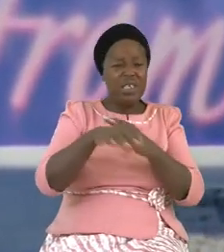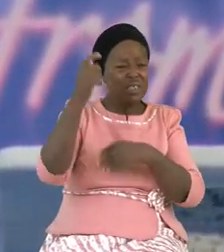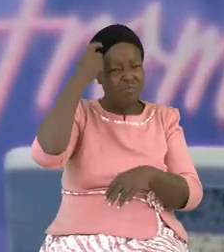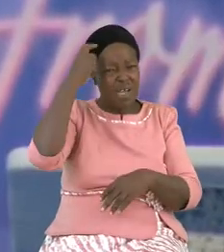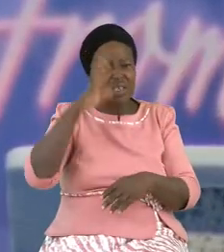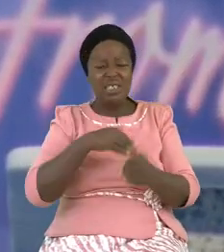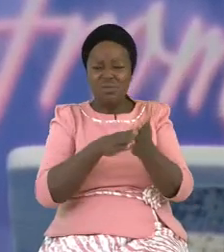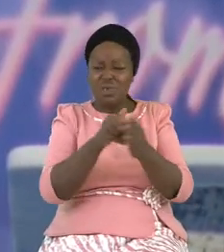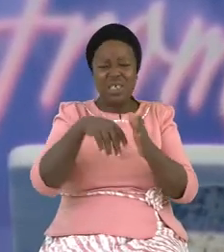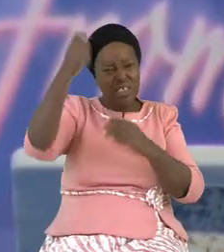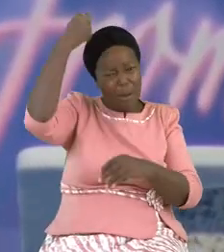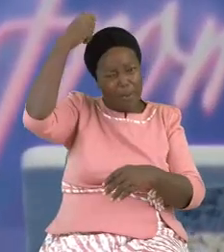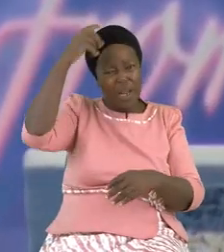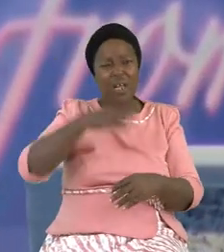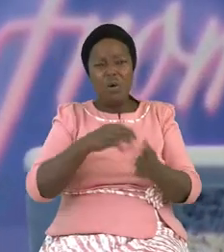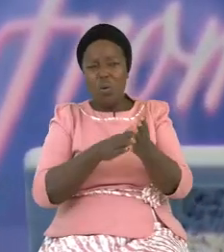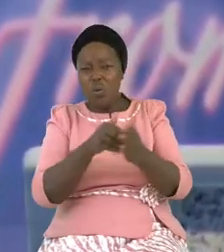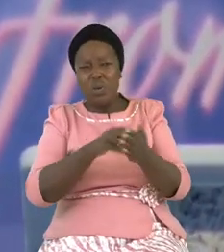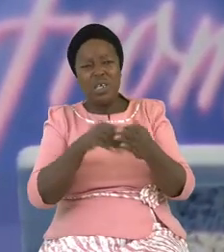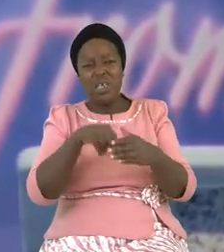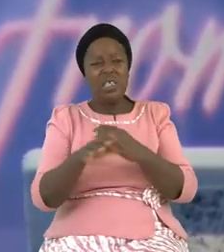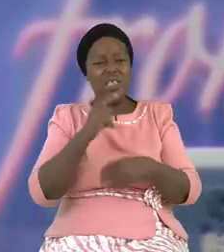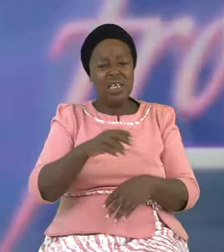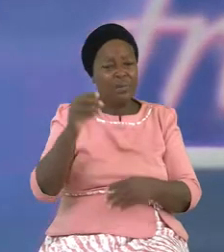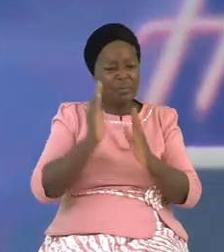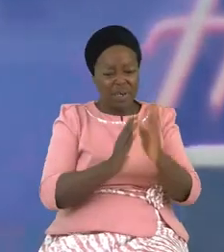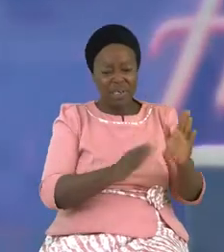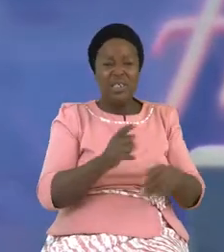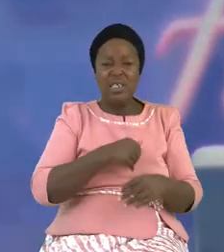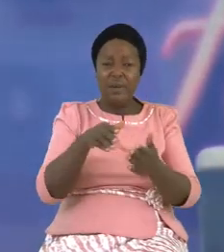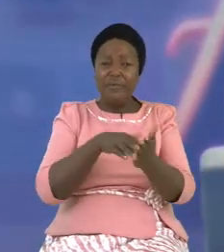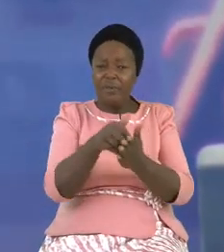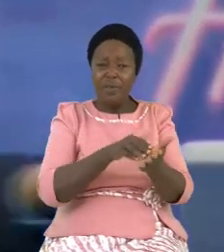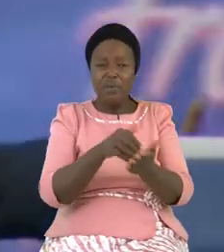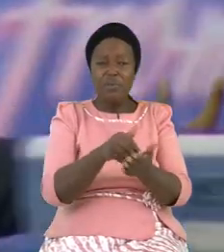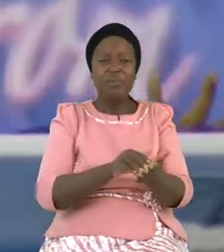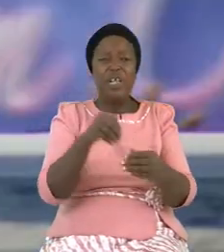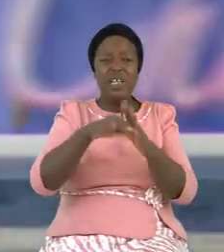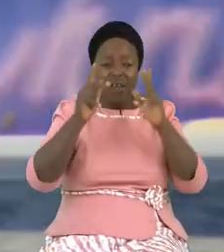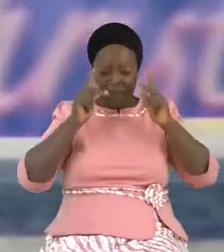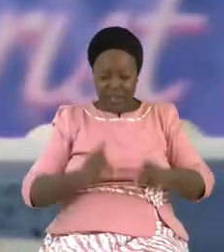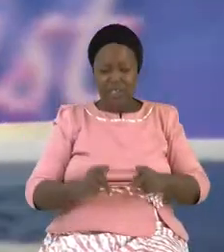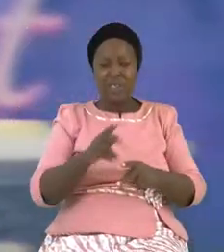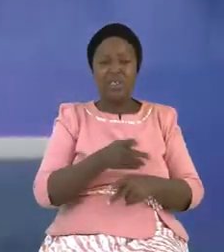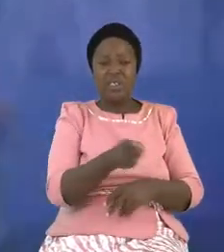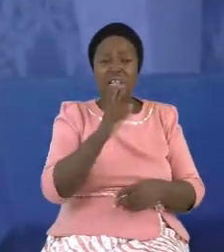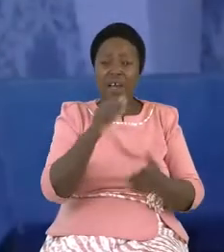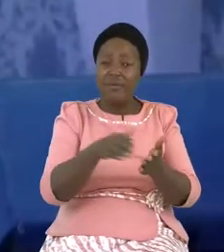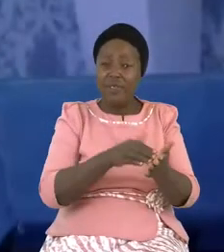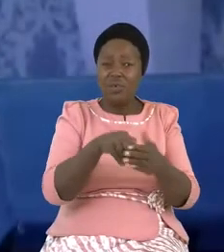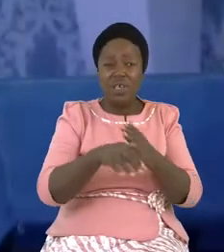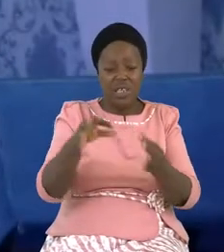their brain. They're feeble in their intention. They're feeble in the physical. They're feeble in the spiritual.